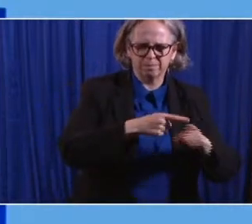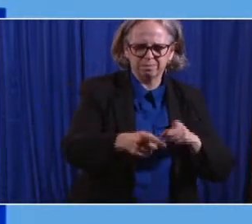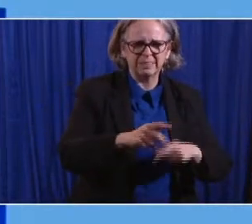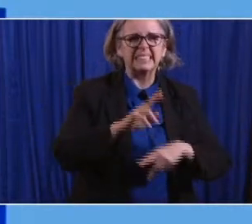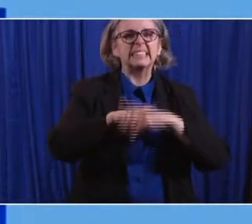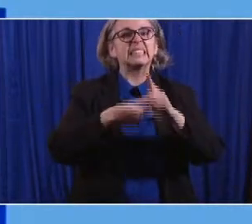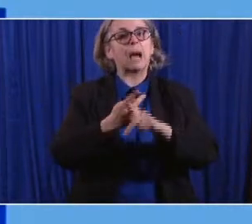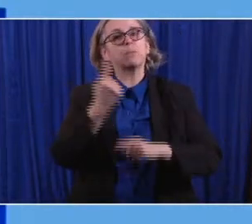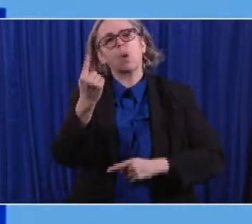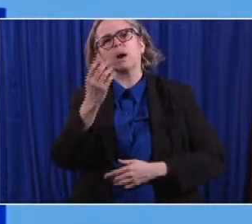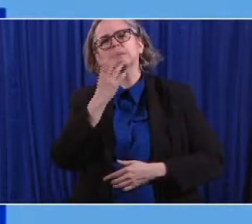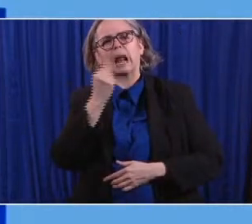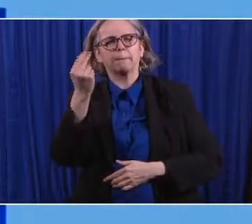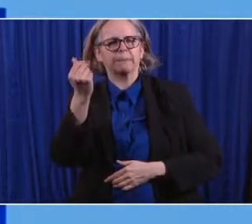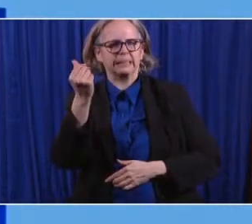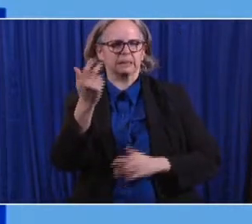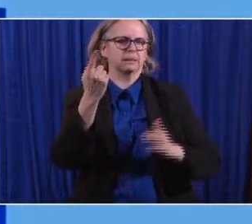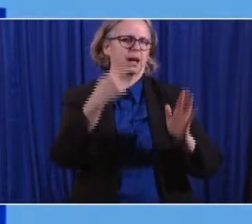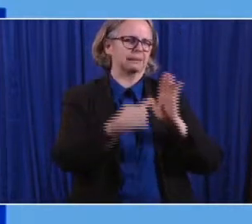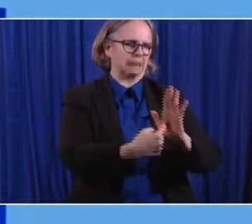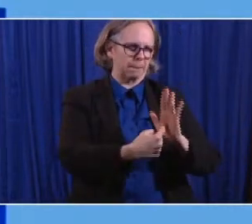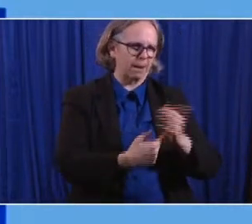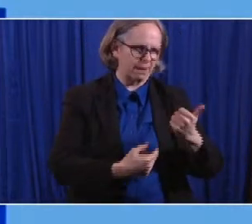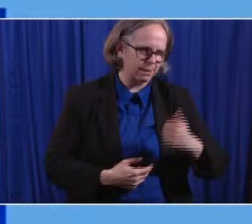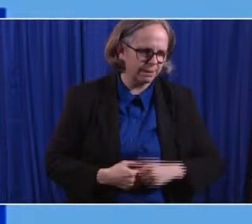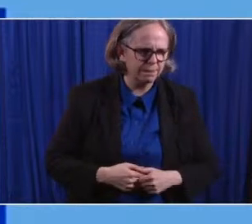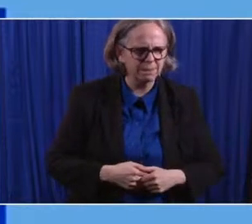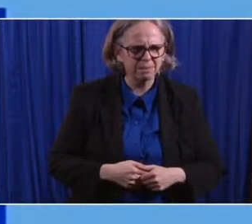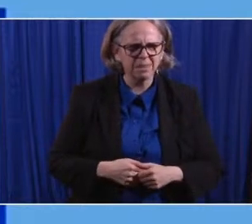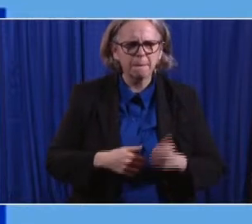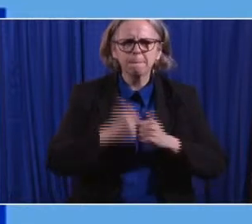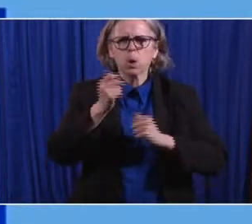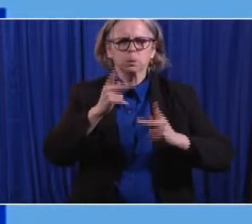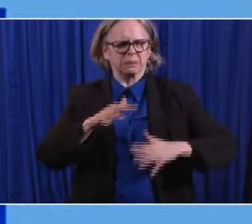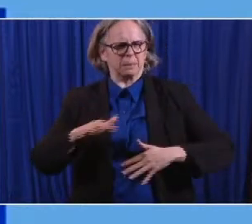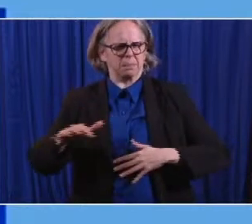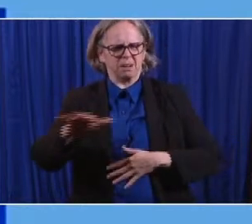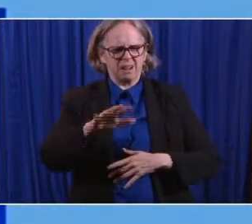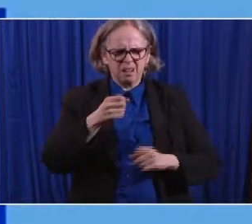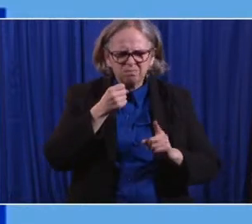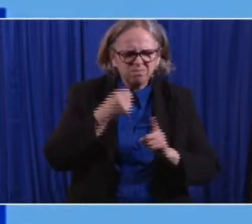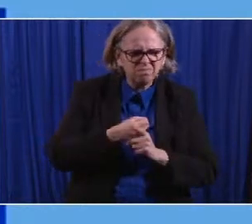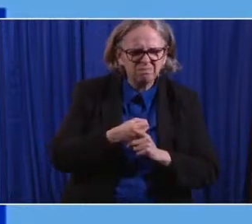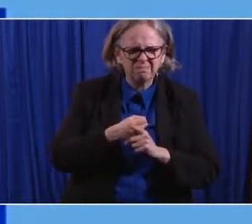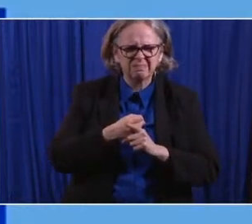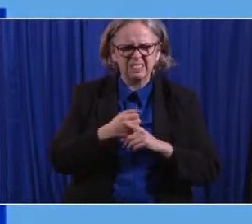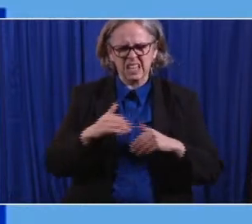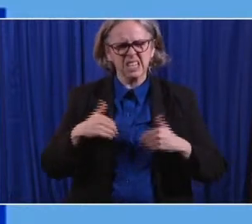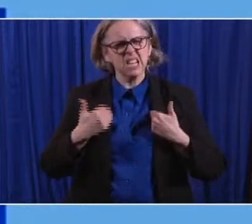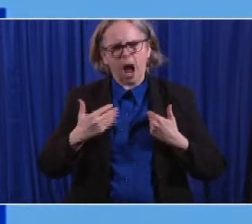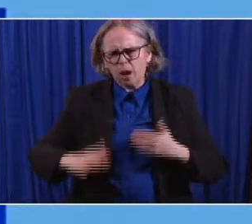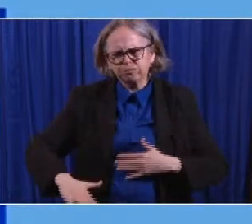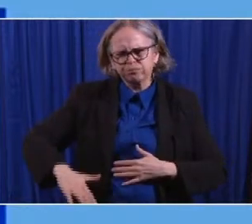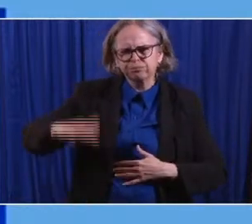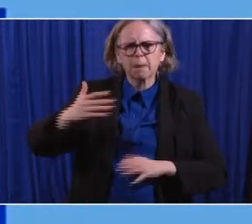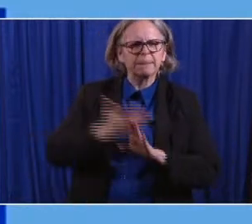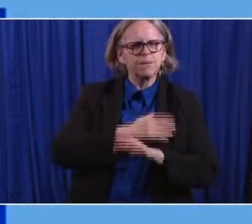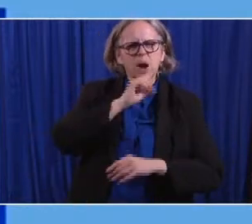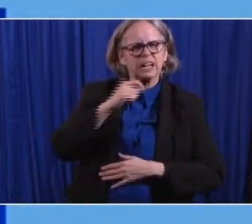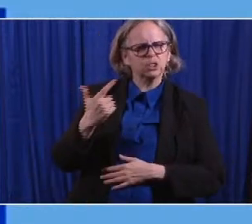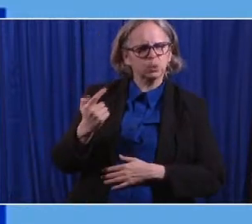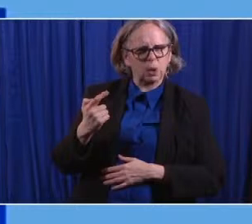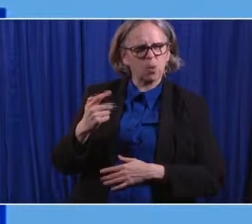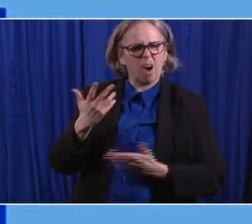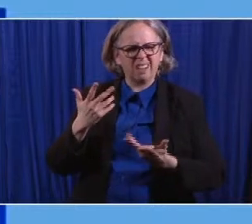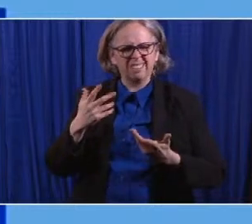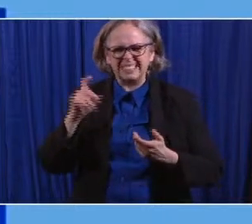diabetes. Most people develop type 1 diabetes before age 21 and are completely dependent on insulin therapy from day